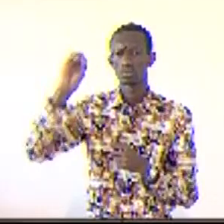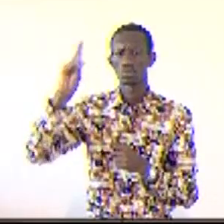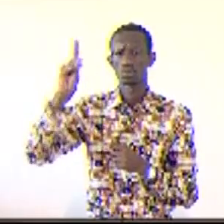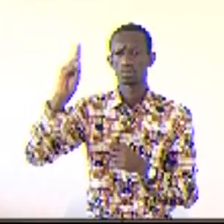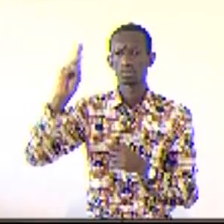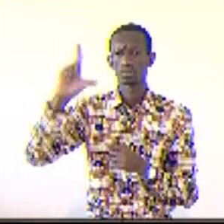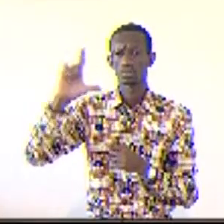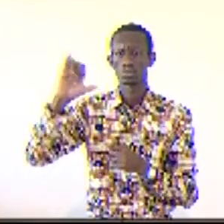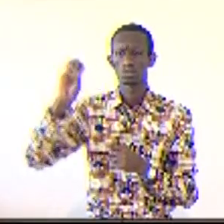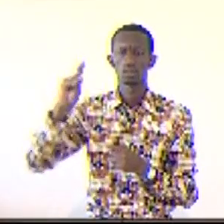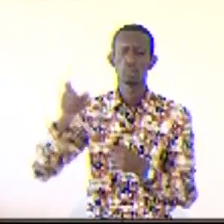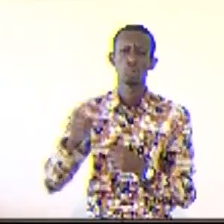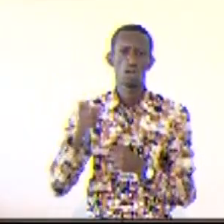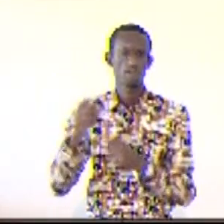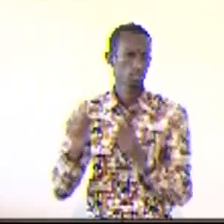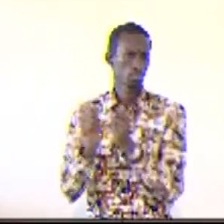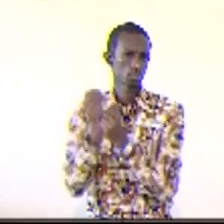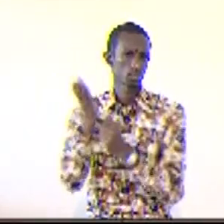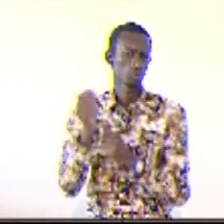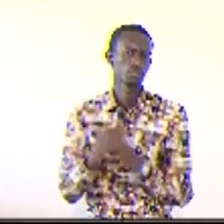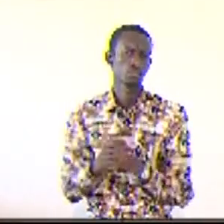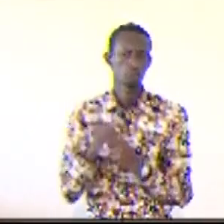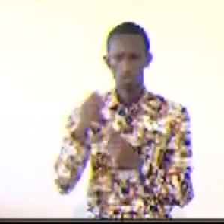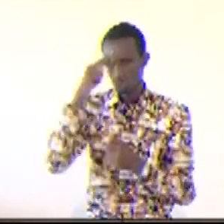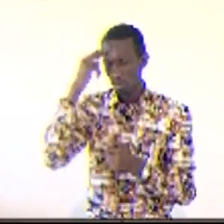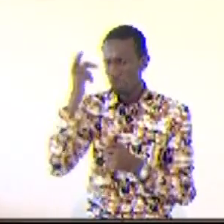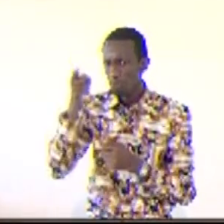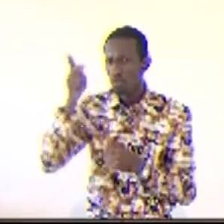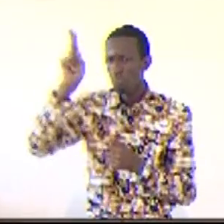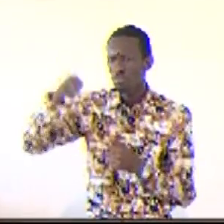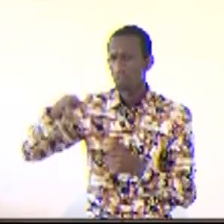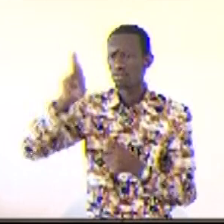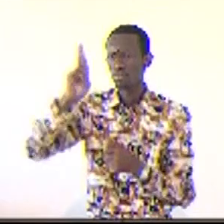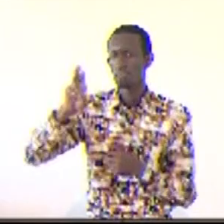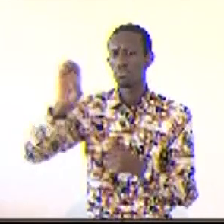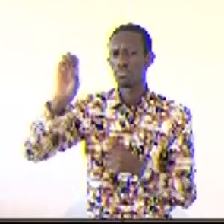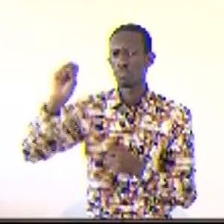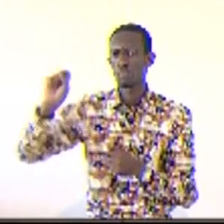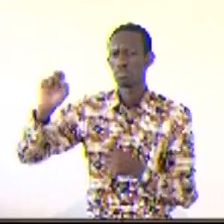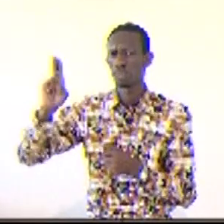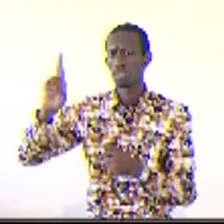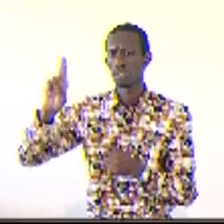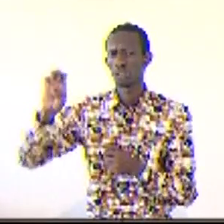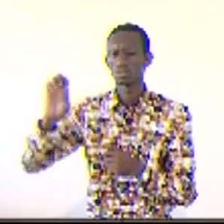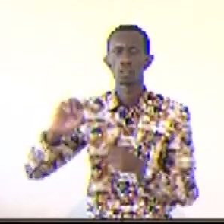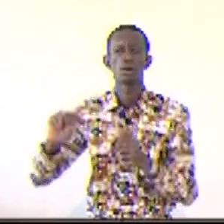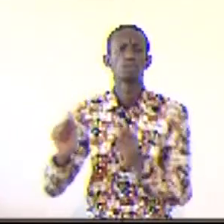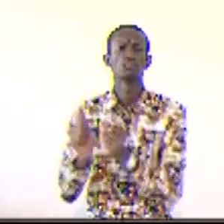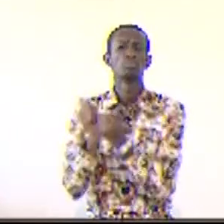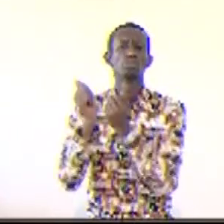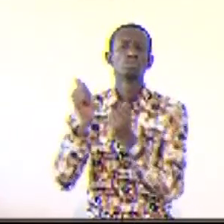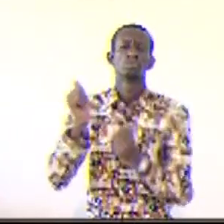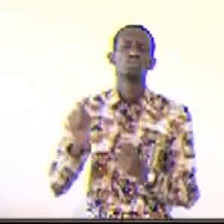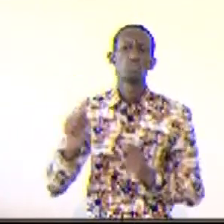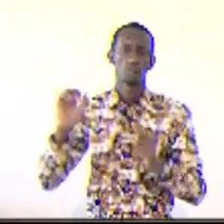so that is why the pressure also only affects the molecules with gaseous, molecules which are in